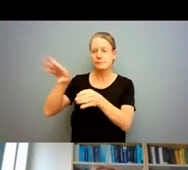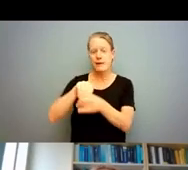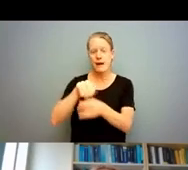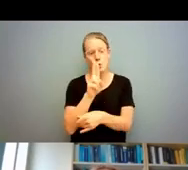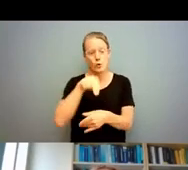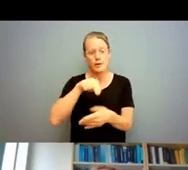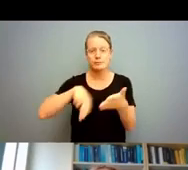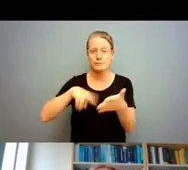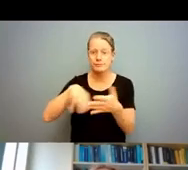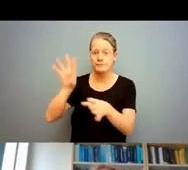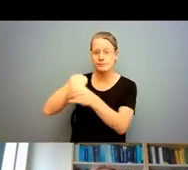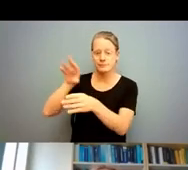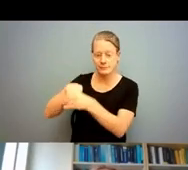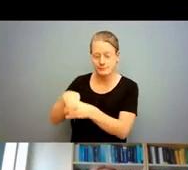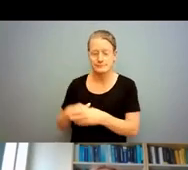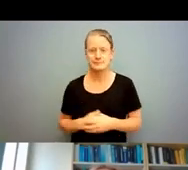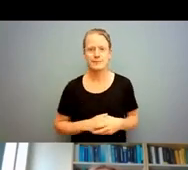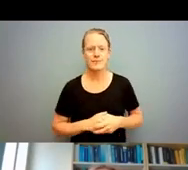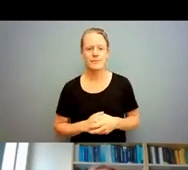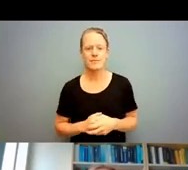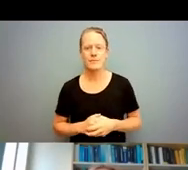just mentioned a few ways of